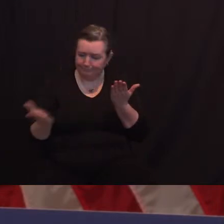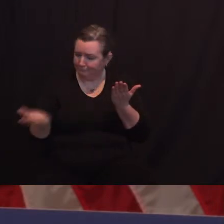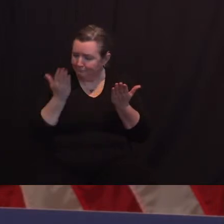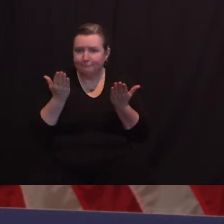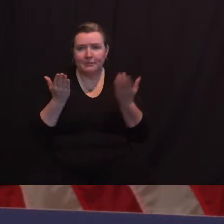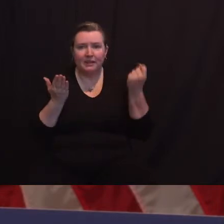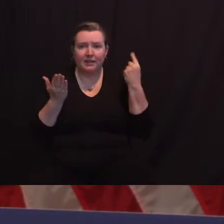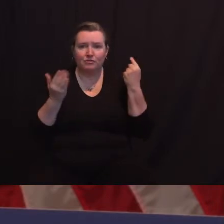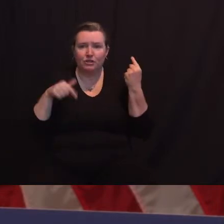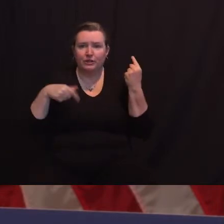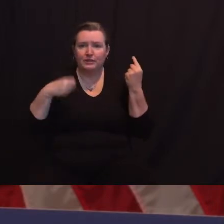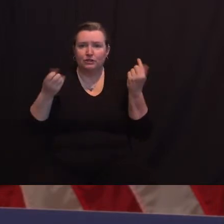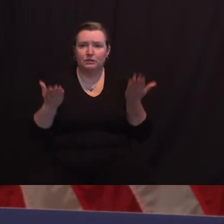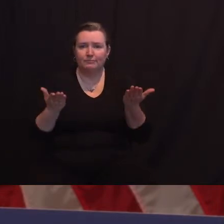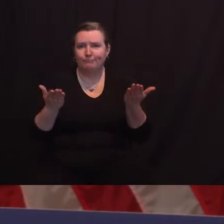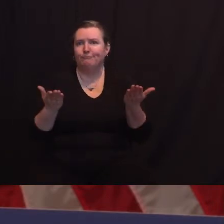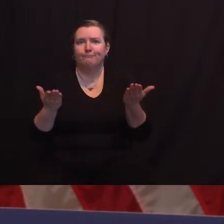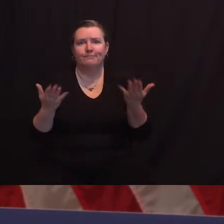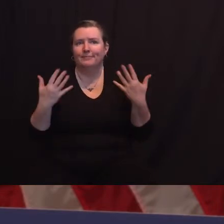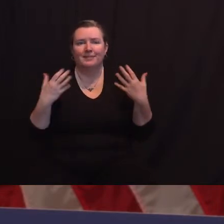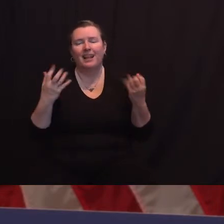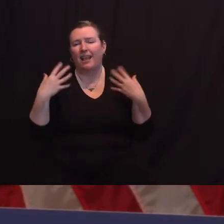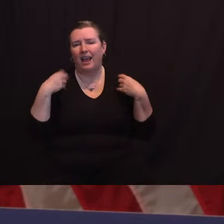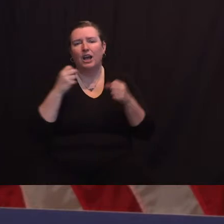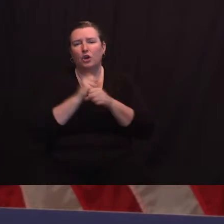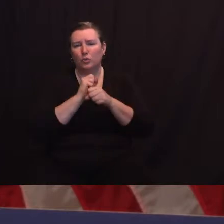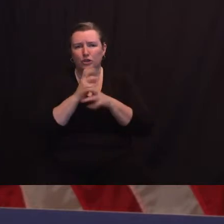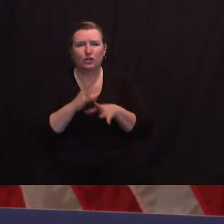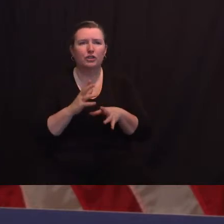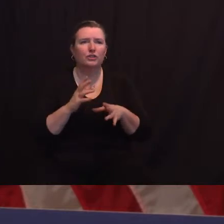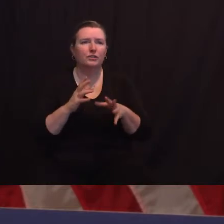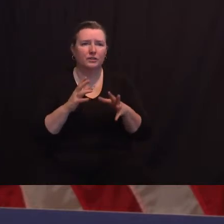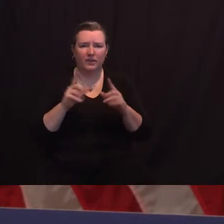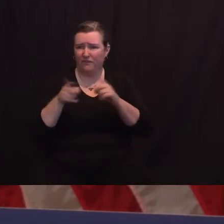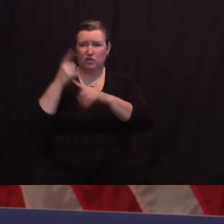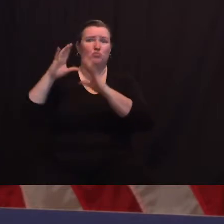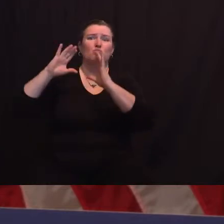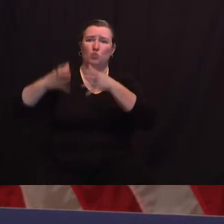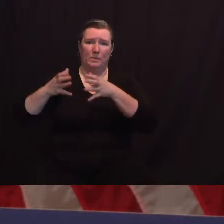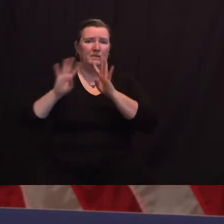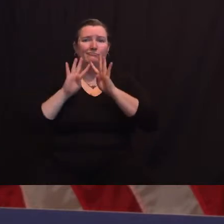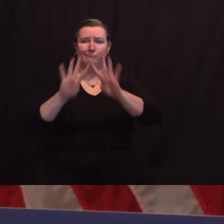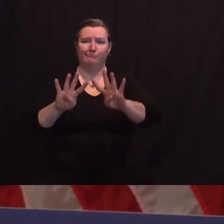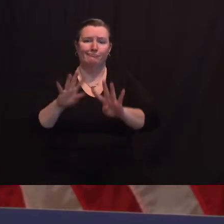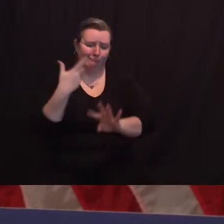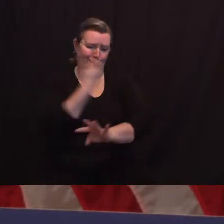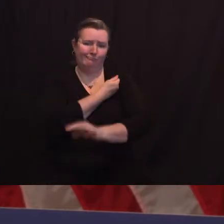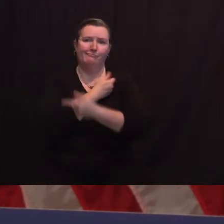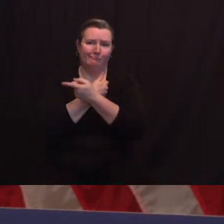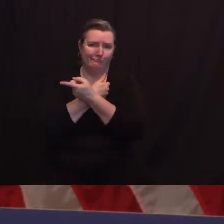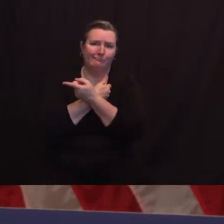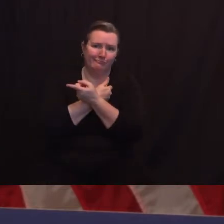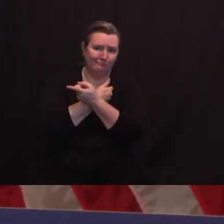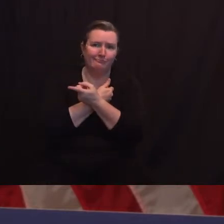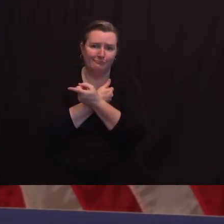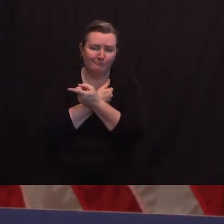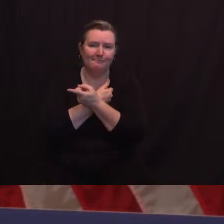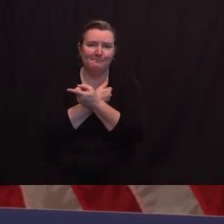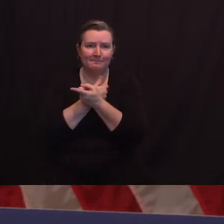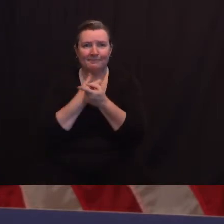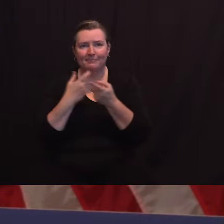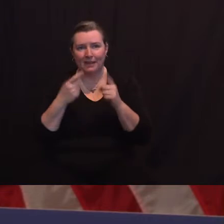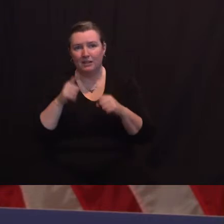category of eligible people in our Phase 1A, and to a large extent, at least certainly hospital-based workers